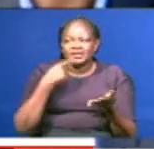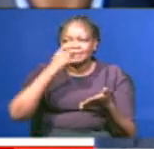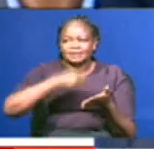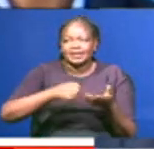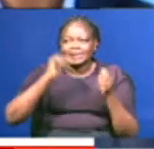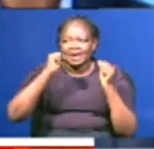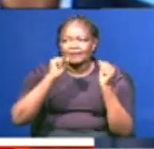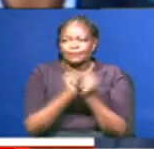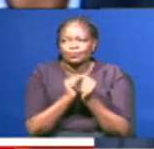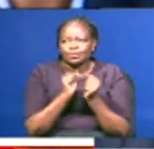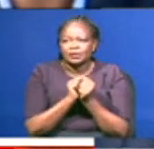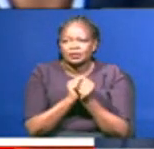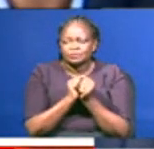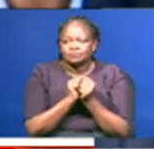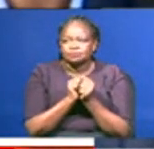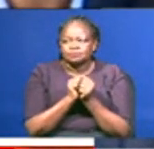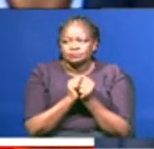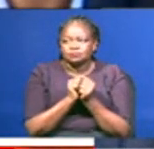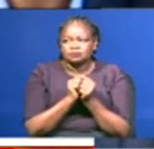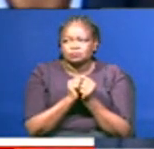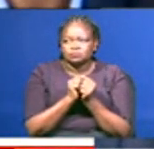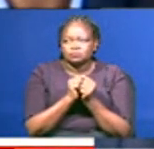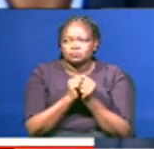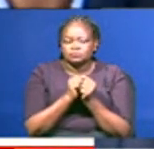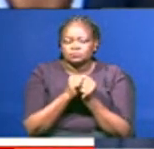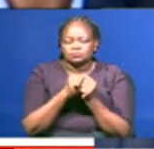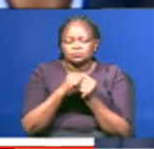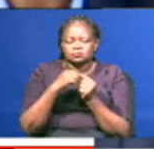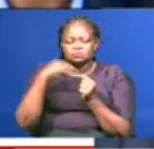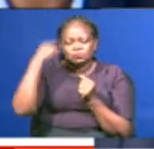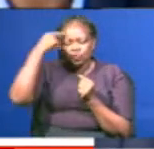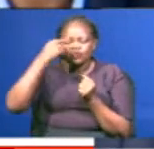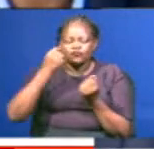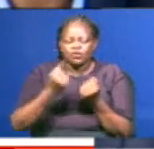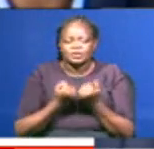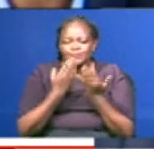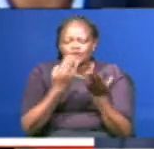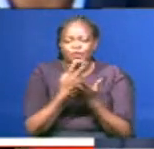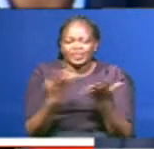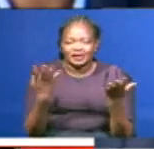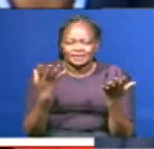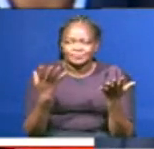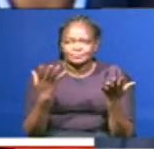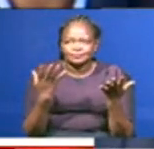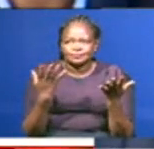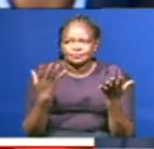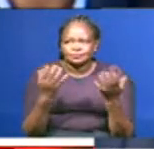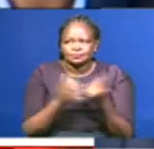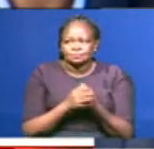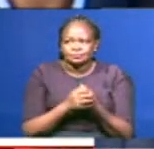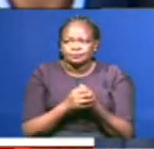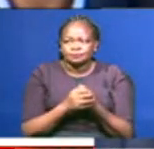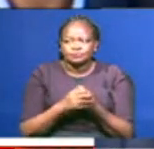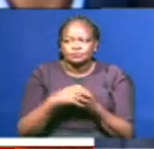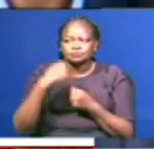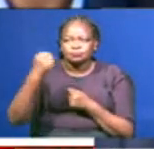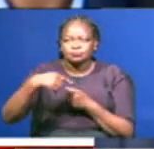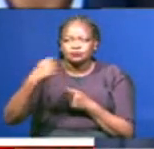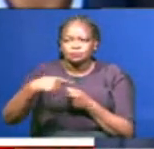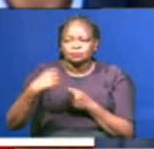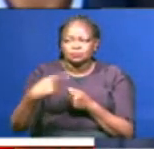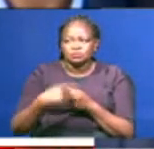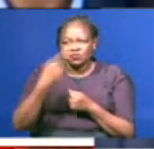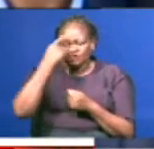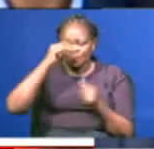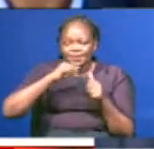Aramco of Saudi for supply of two products, two AGO cargoes every month for a period